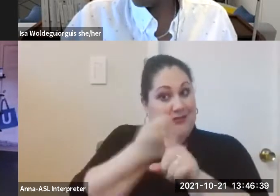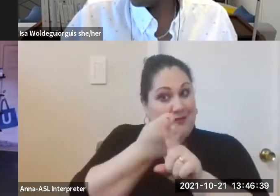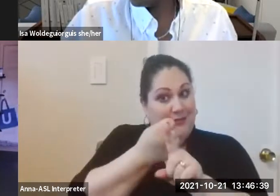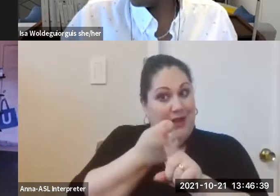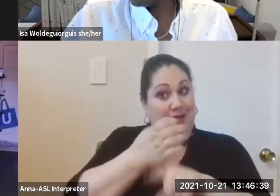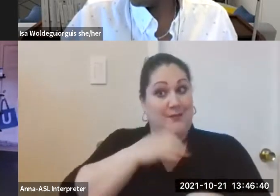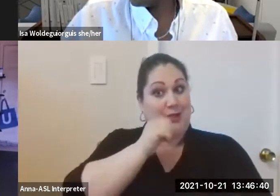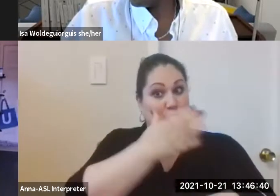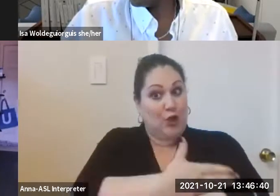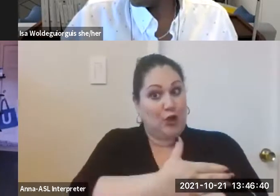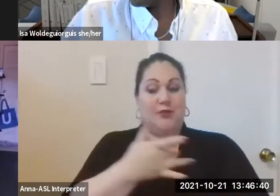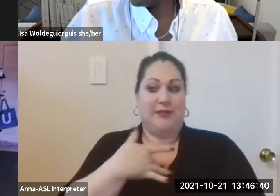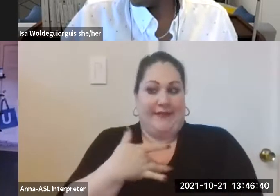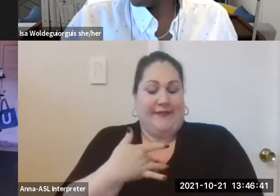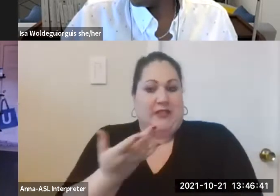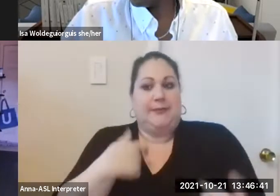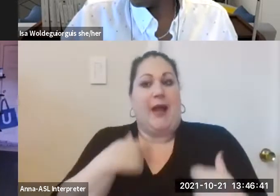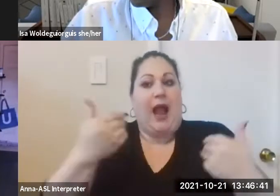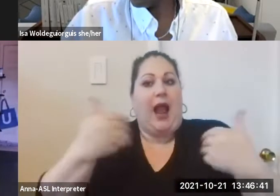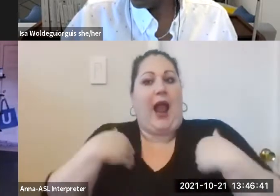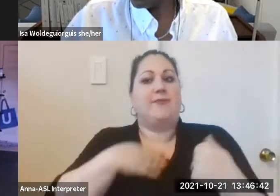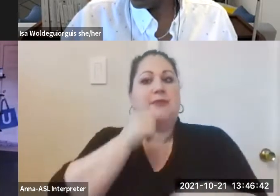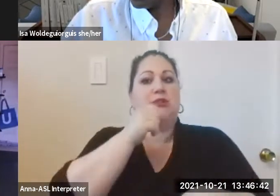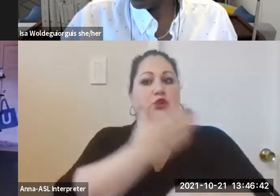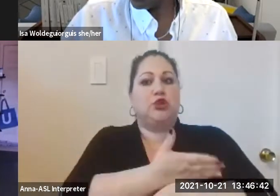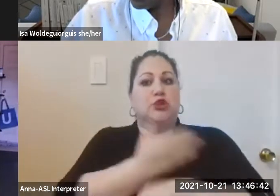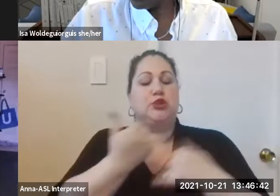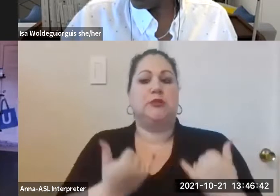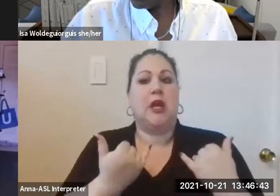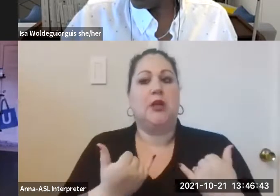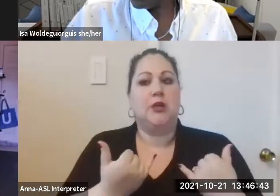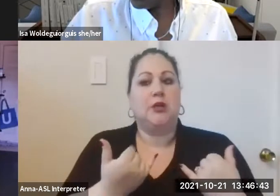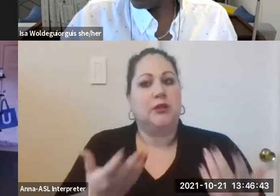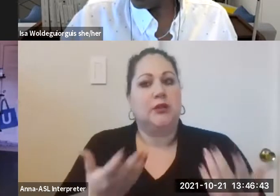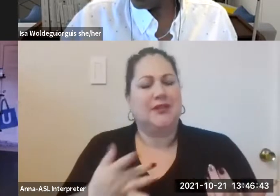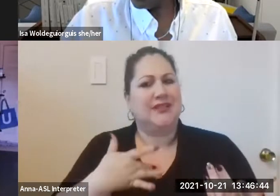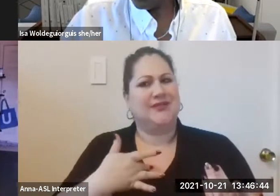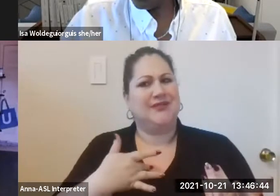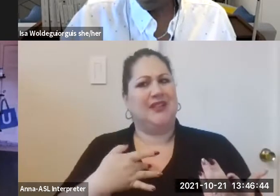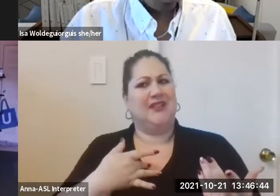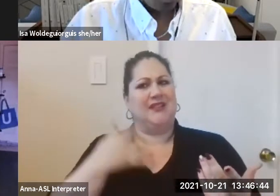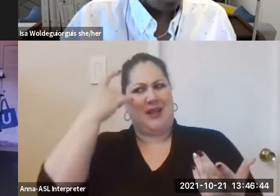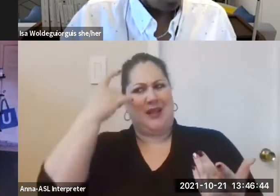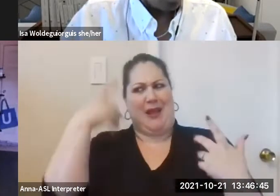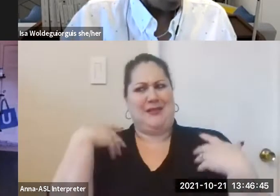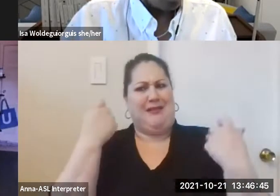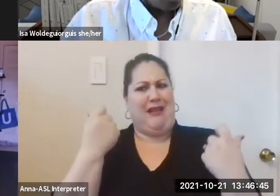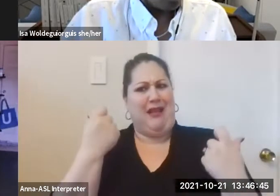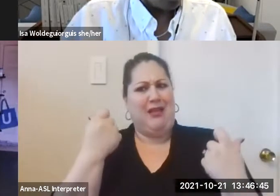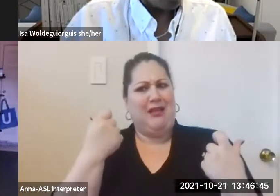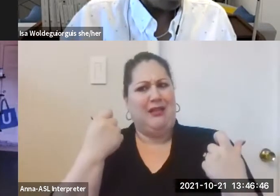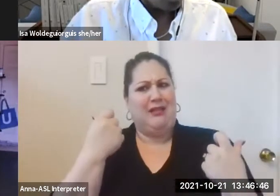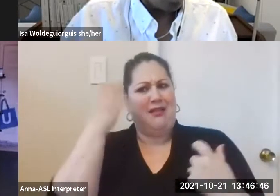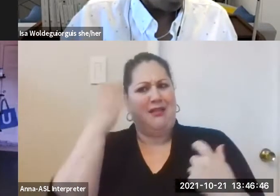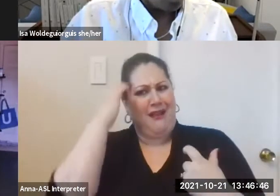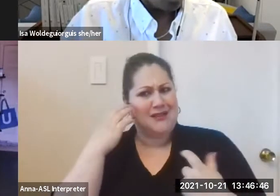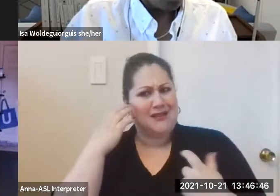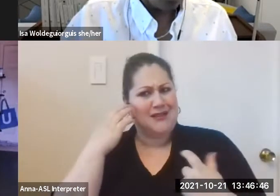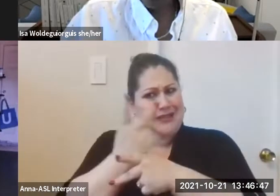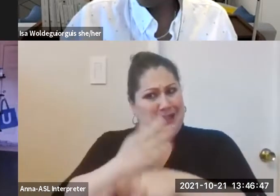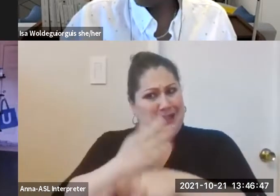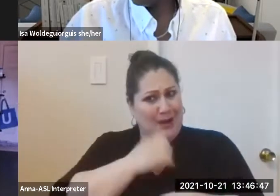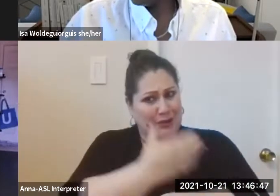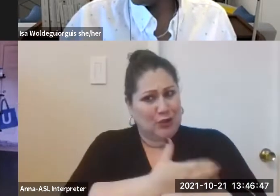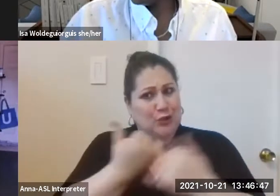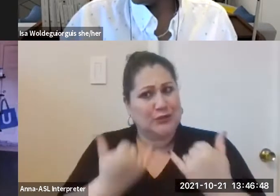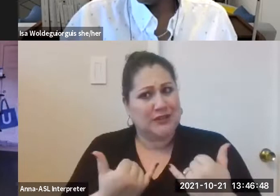not be in my care. I don't think that a mental health facility would be taking care of my daughter today.